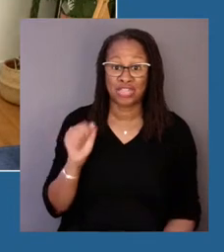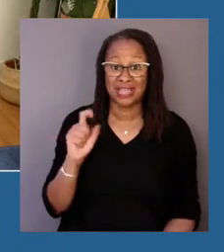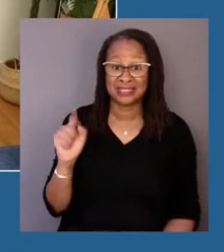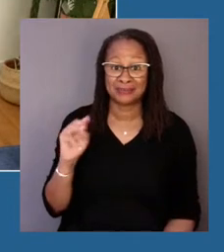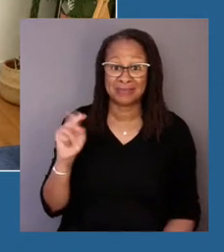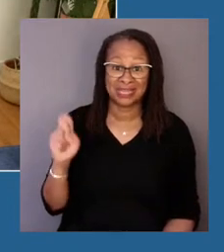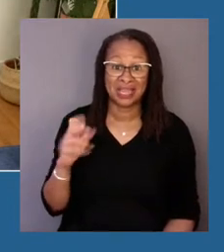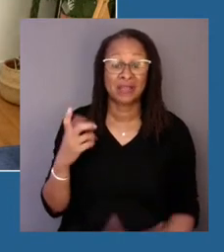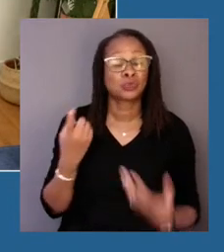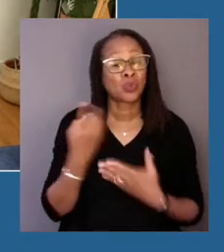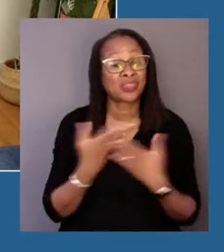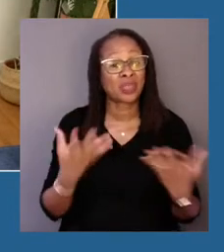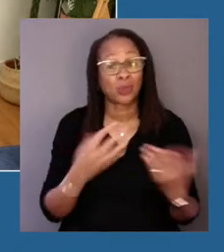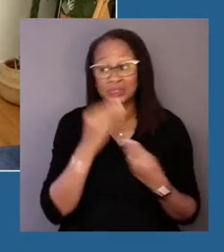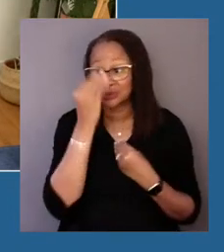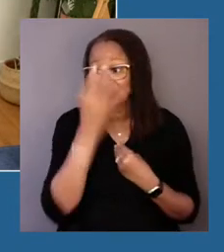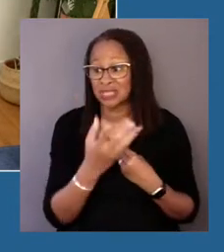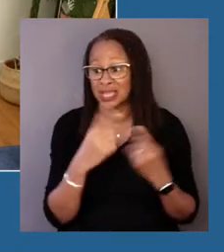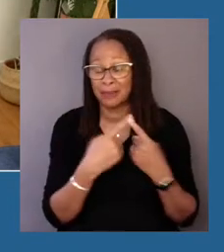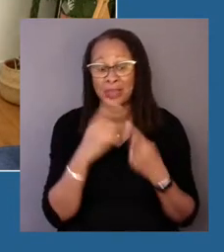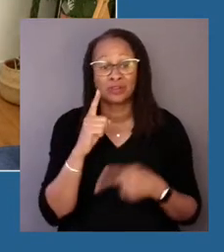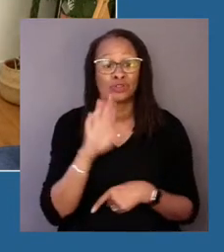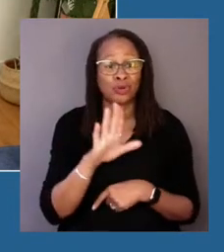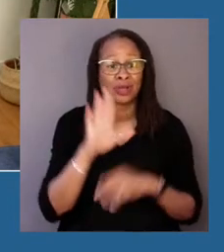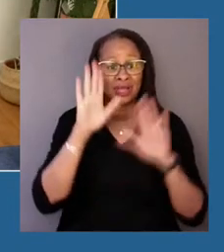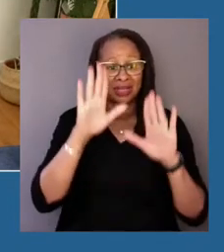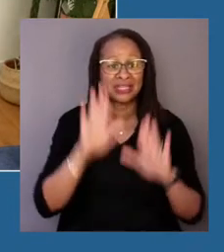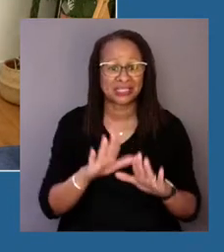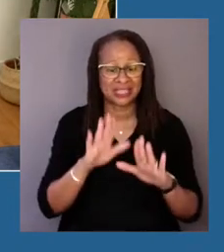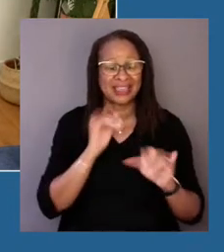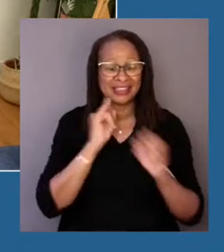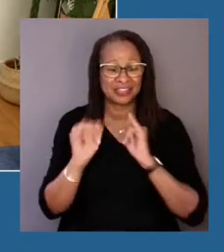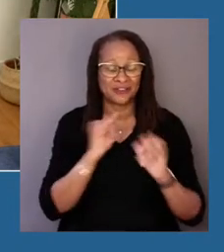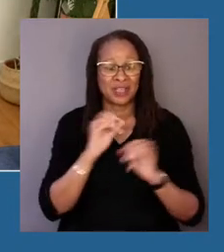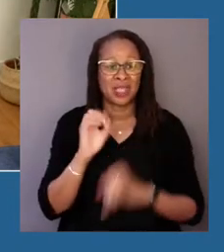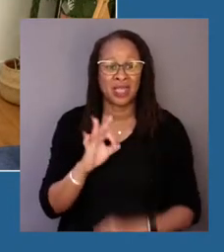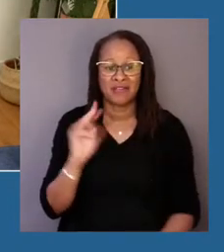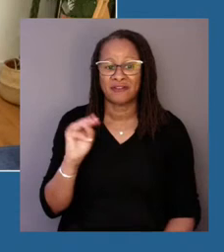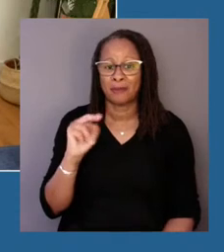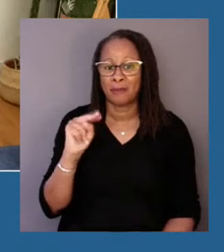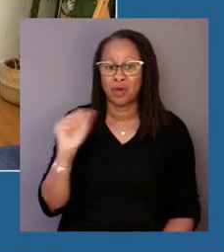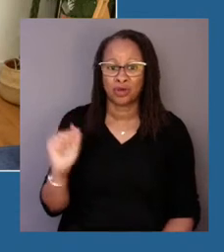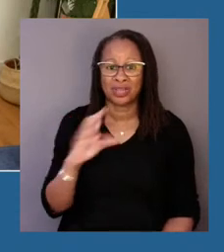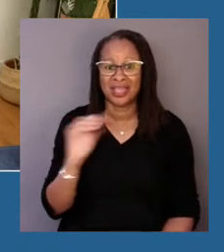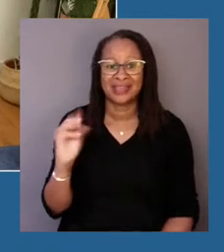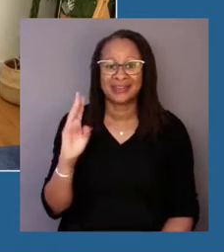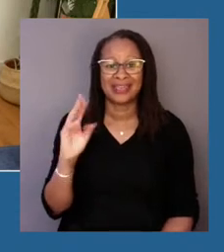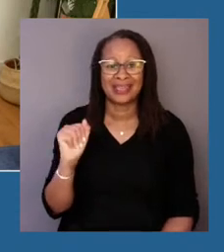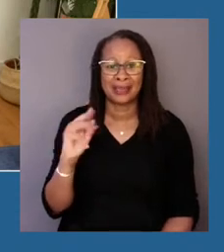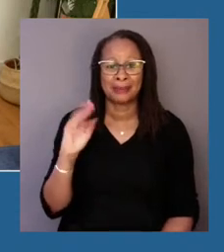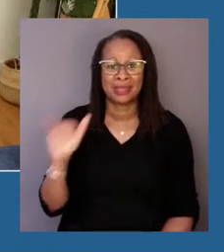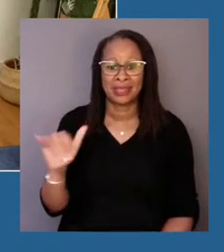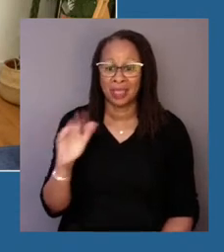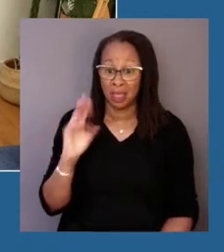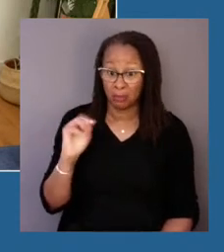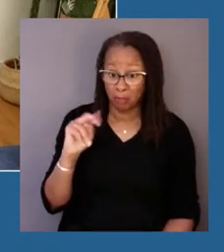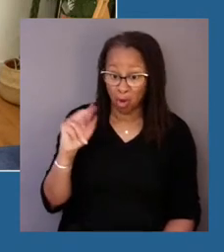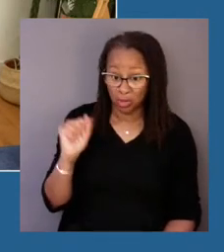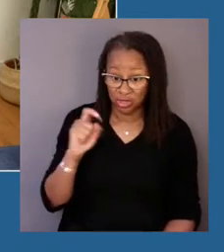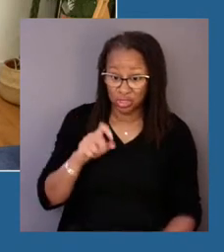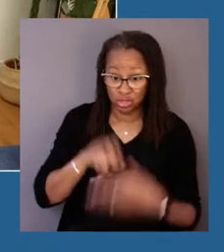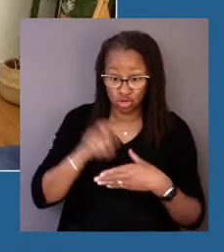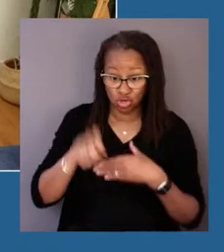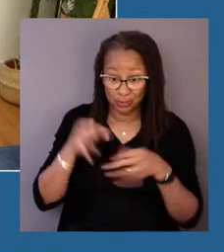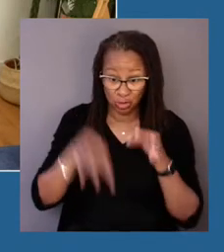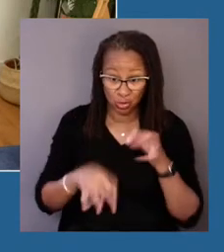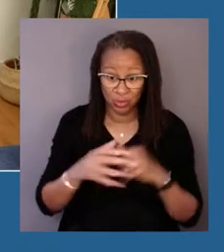say in response to your excellent interview of Mona and Amy. But Mona, I know you're going to have to jump soon. So I